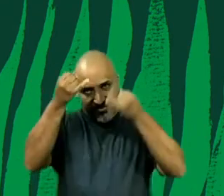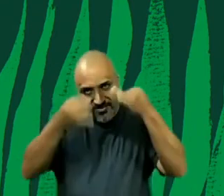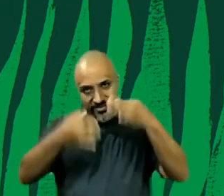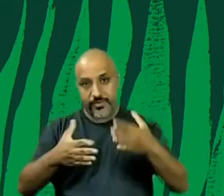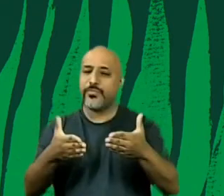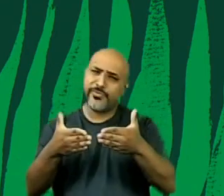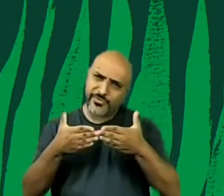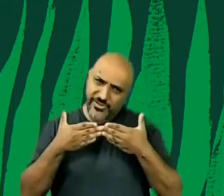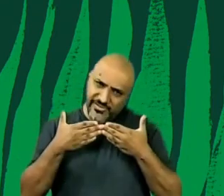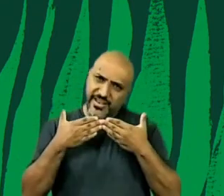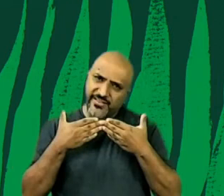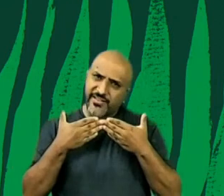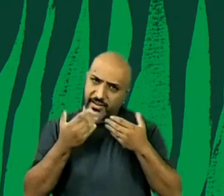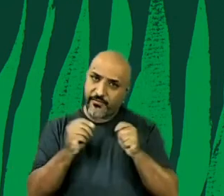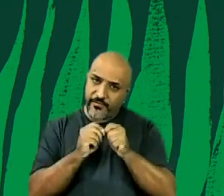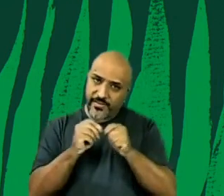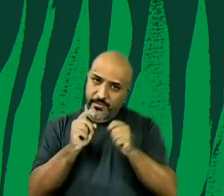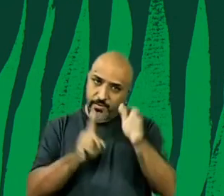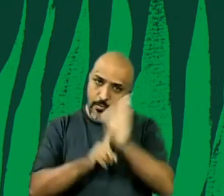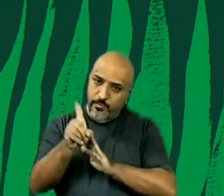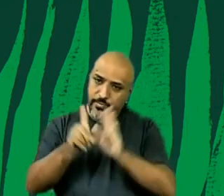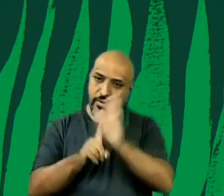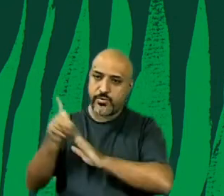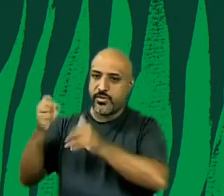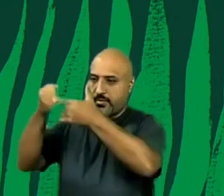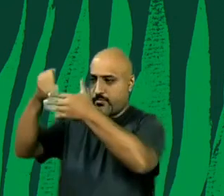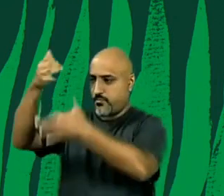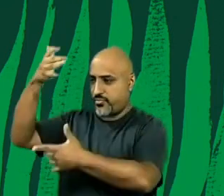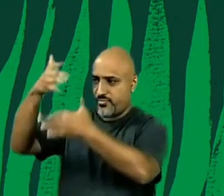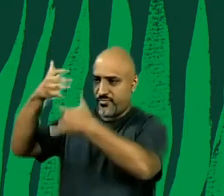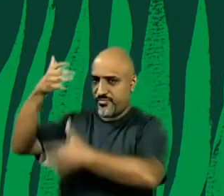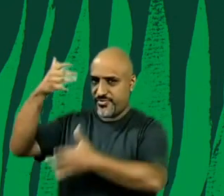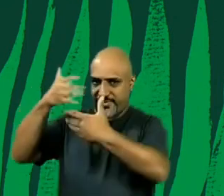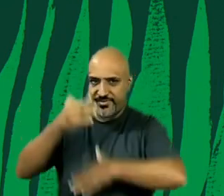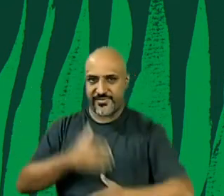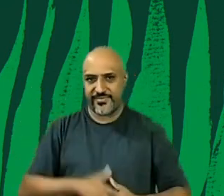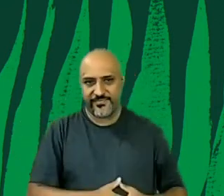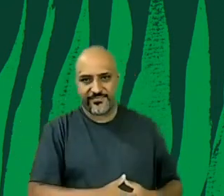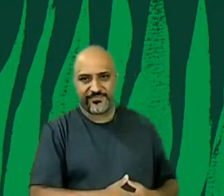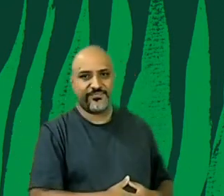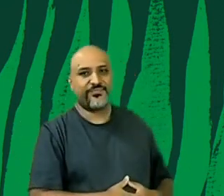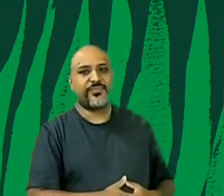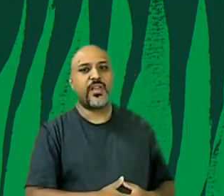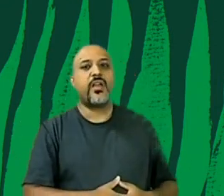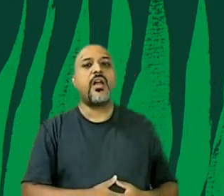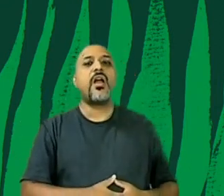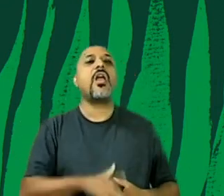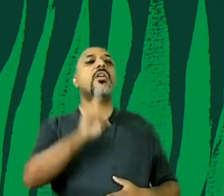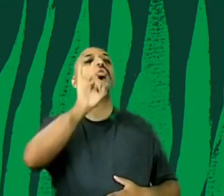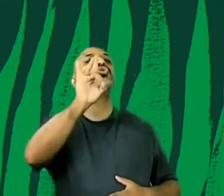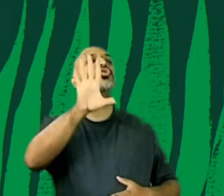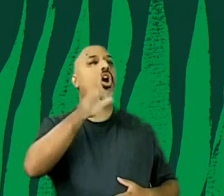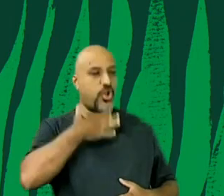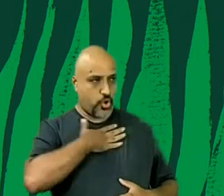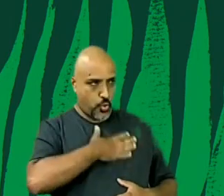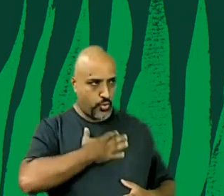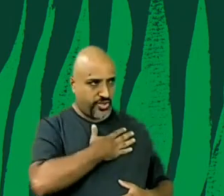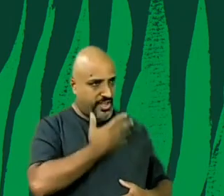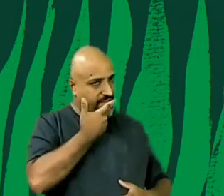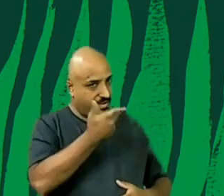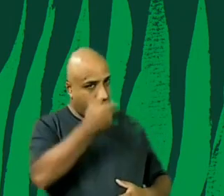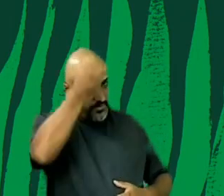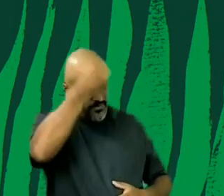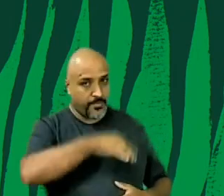to ask permission to ask some questions that are streaming in from the audience. Djamila, I would just like to say